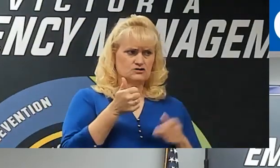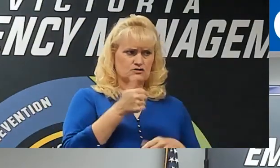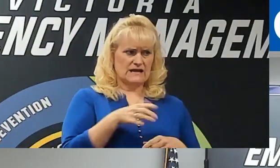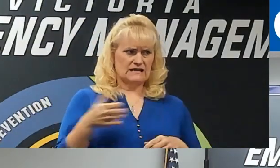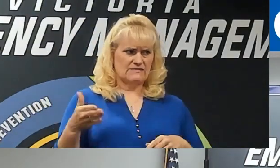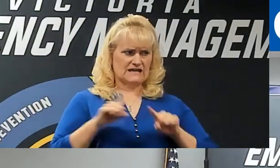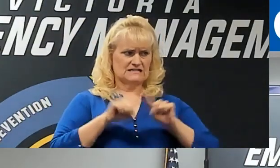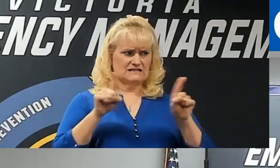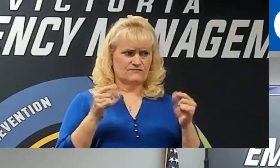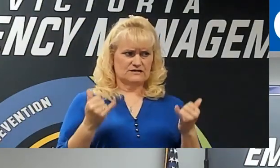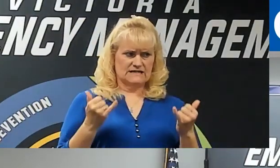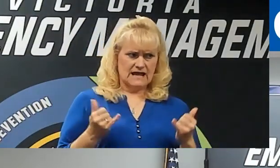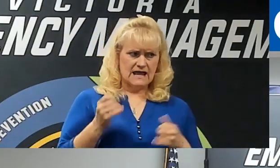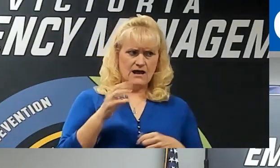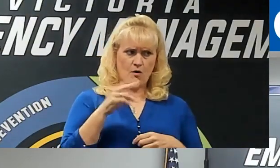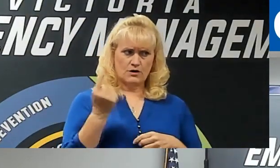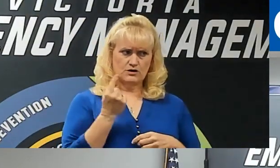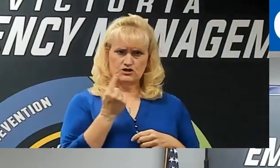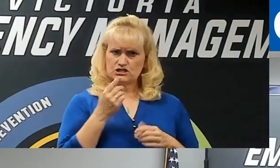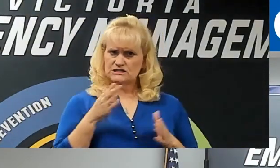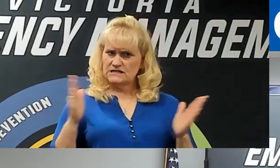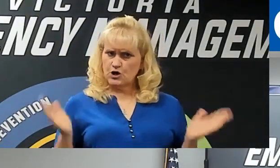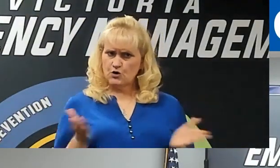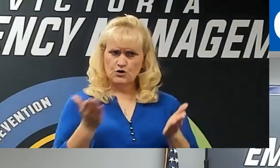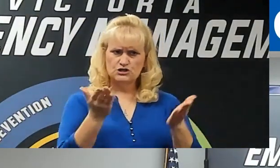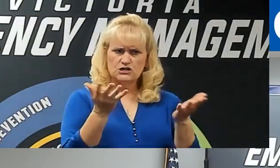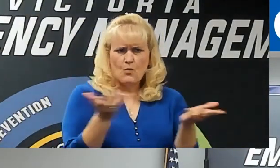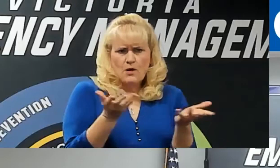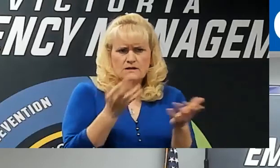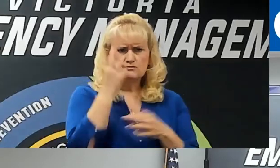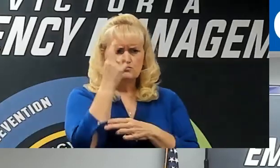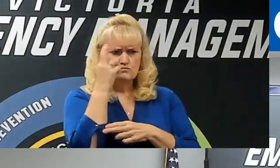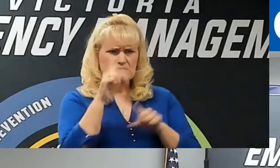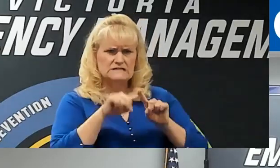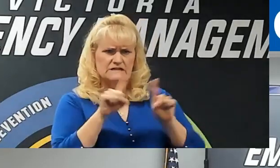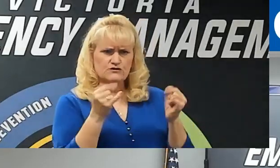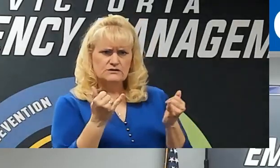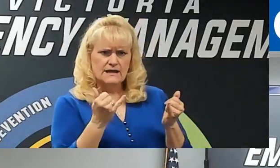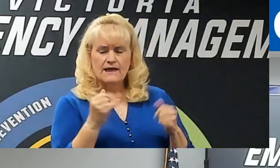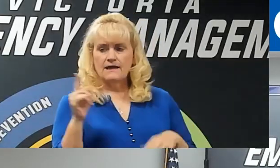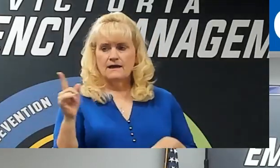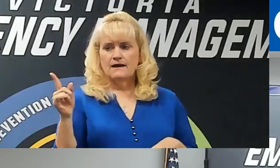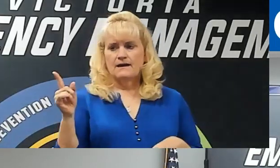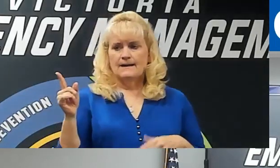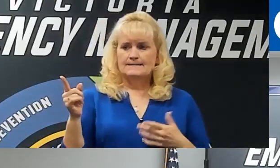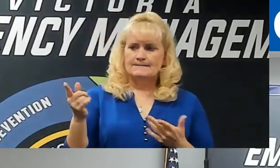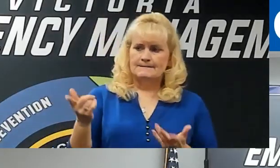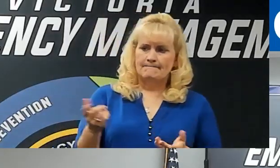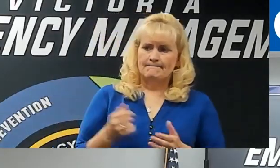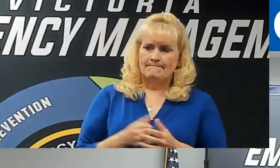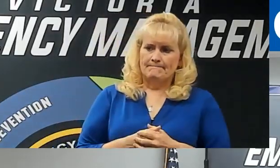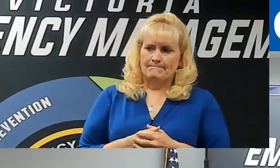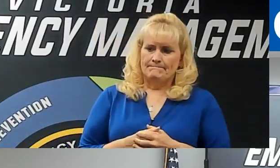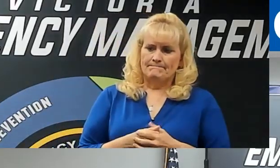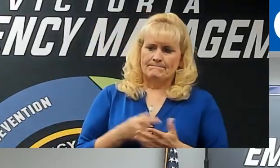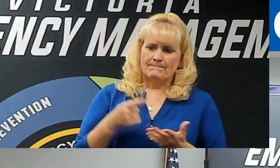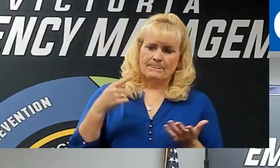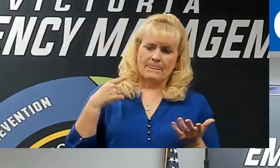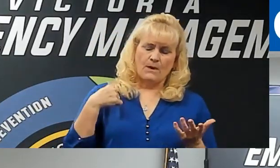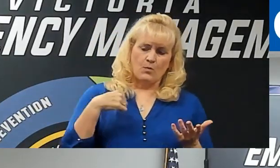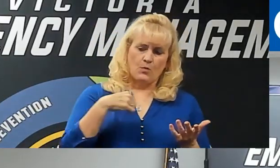or you're just continuing to encourage folks to wear masks? We are certainly making